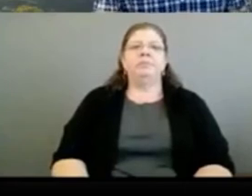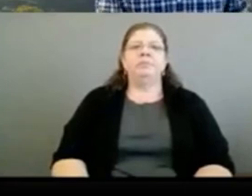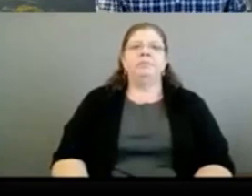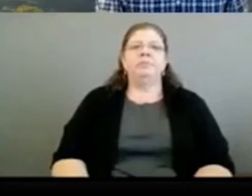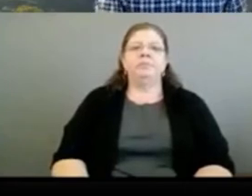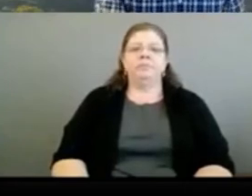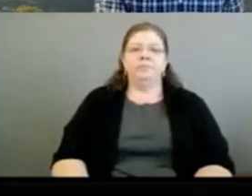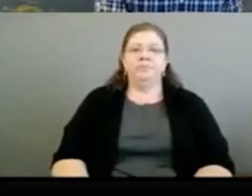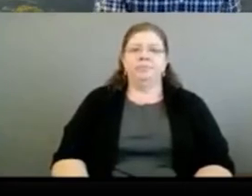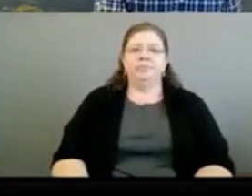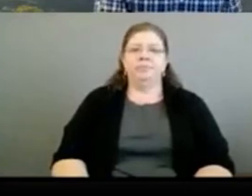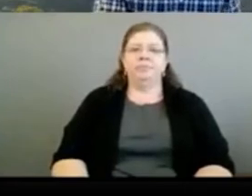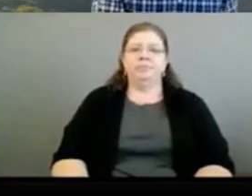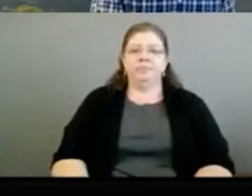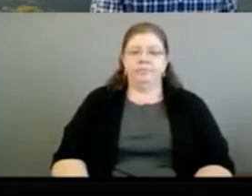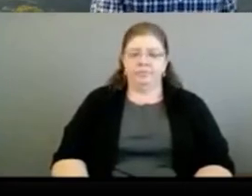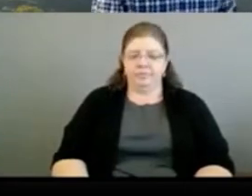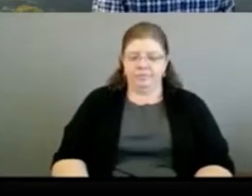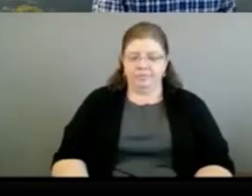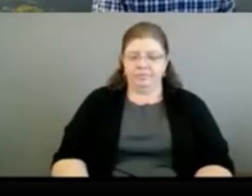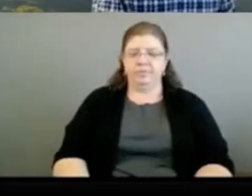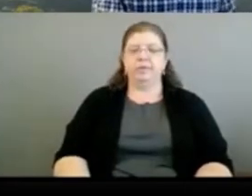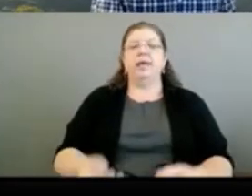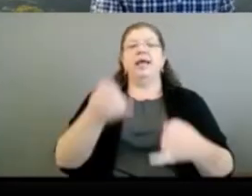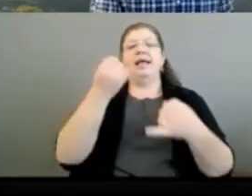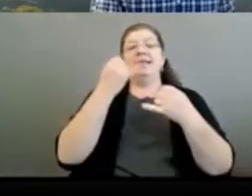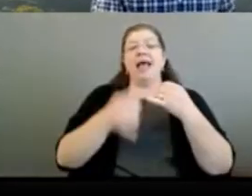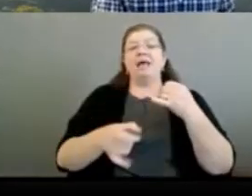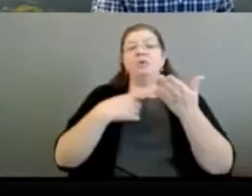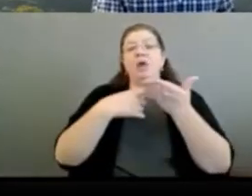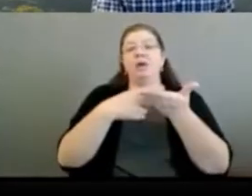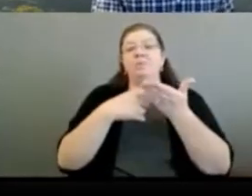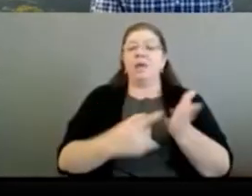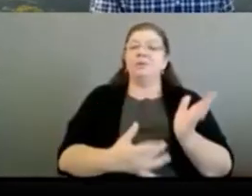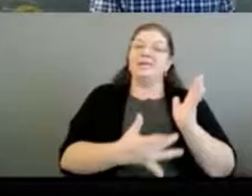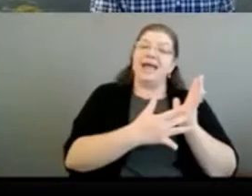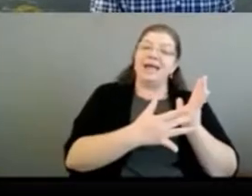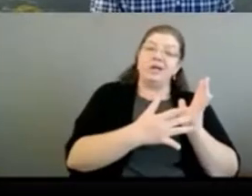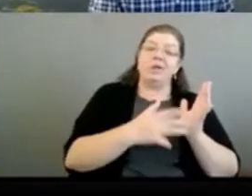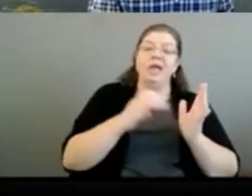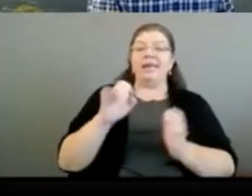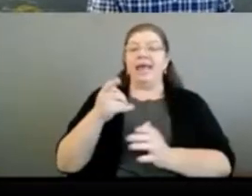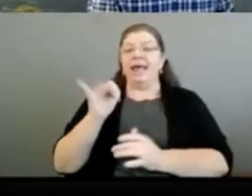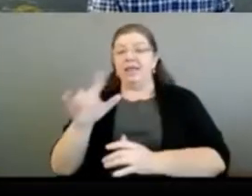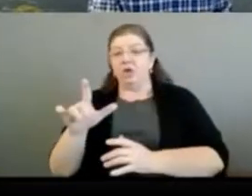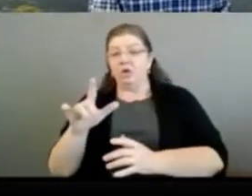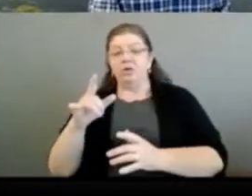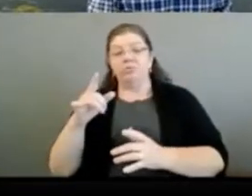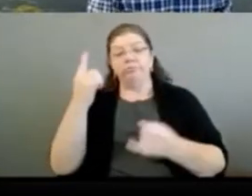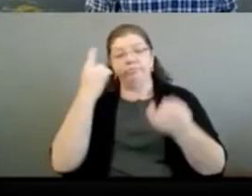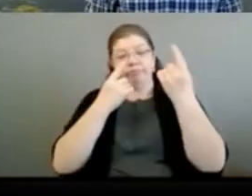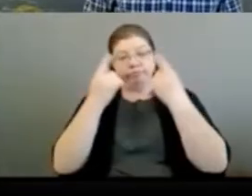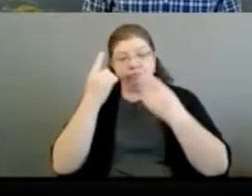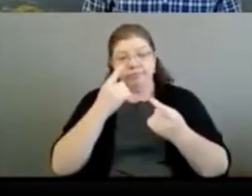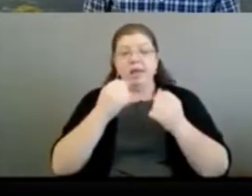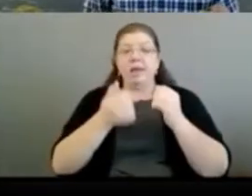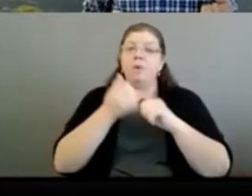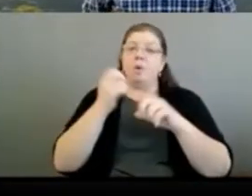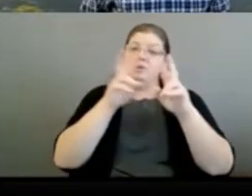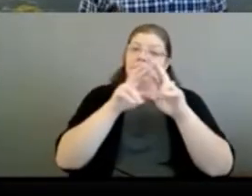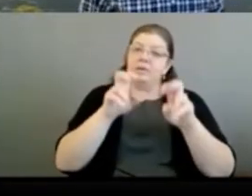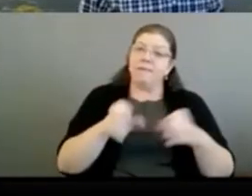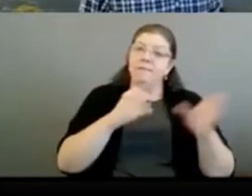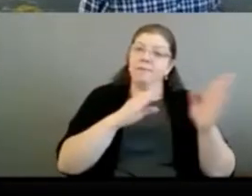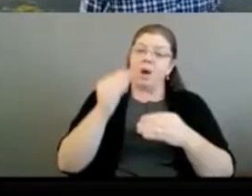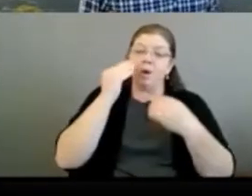So lastly, we'll talk about some technical and ethical considerations for network analysis before summarizing. So in most analyses, preparing data takes a